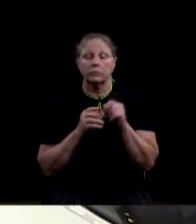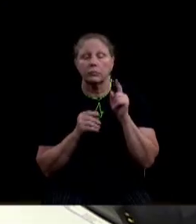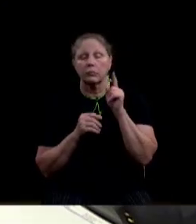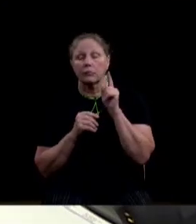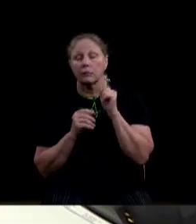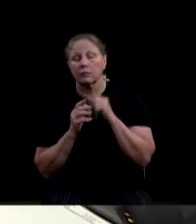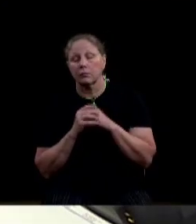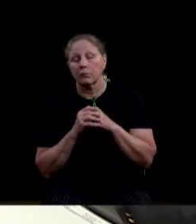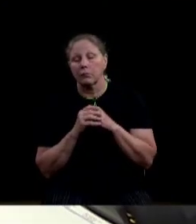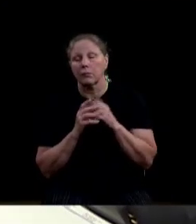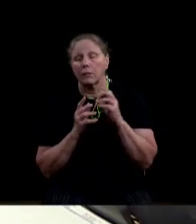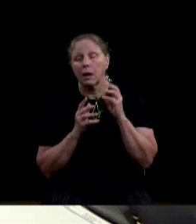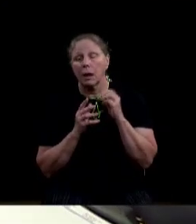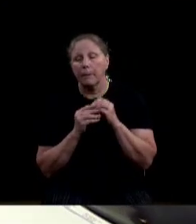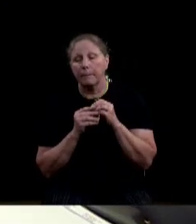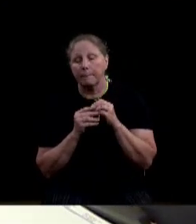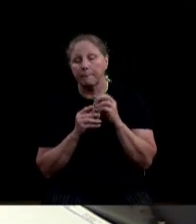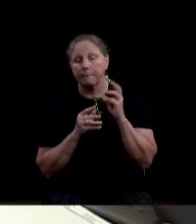we've had